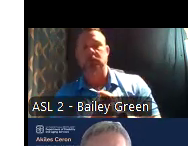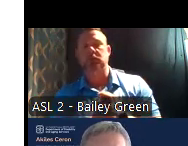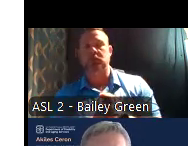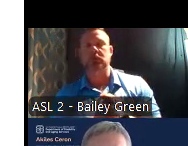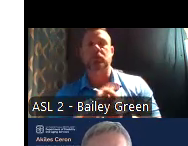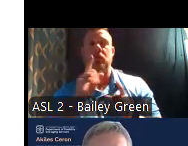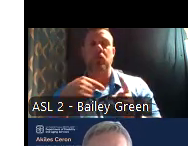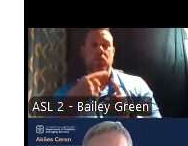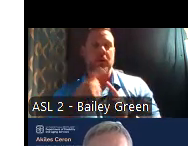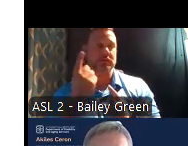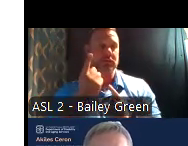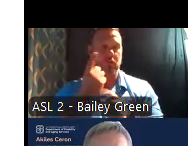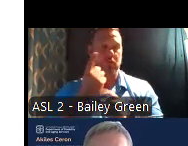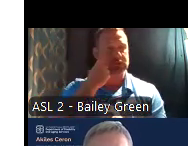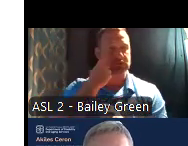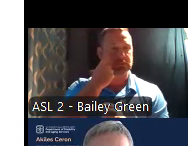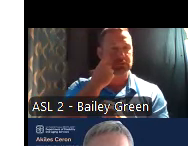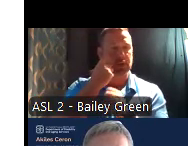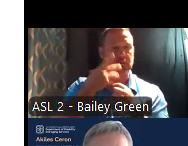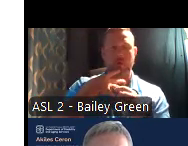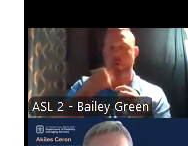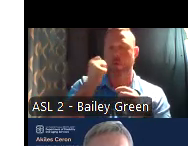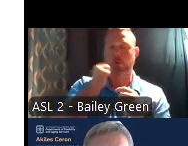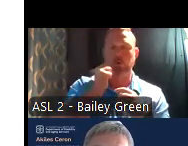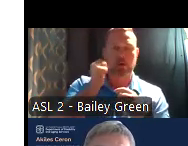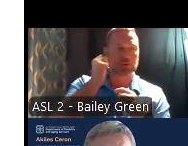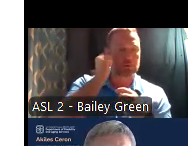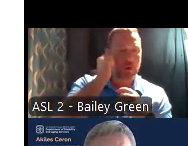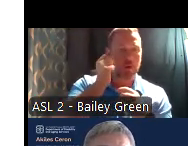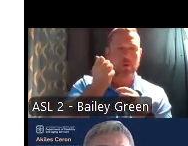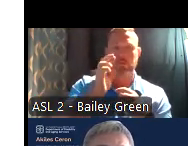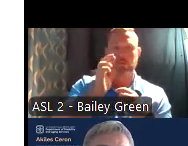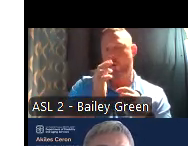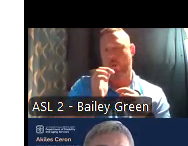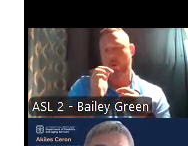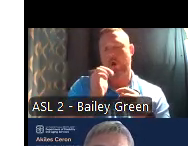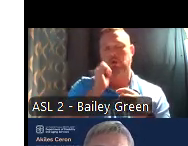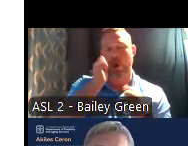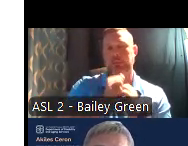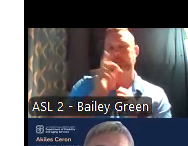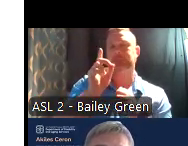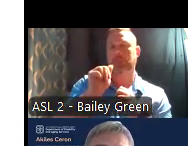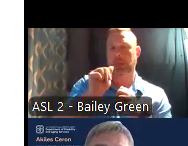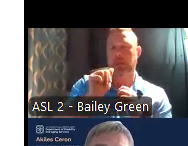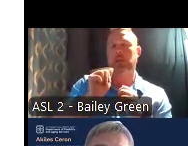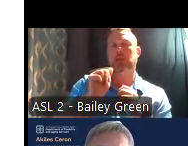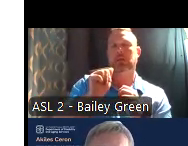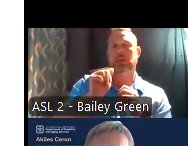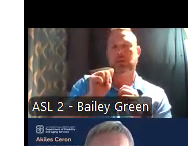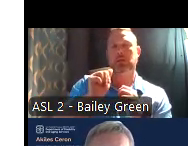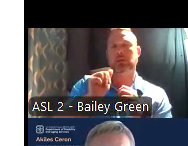When someone suspects that an older adult or an adult with a disability is